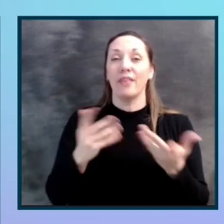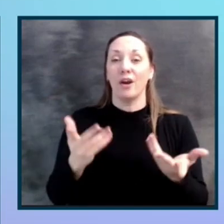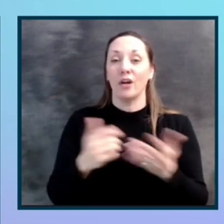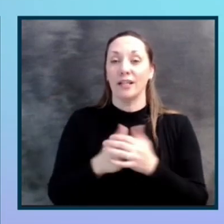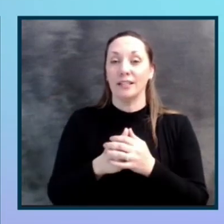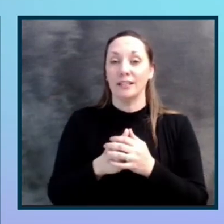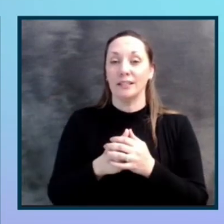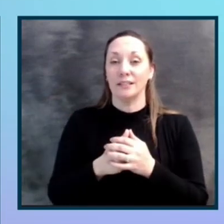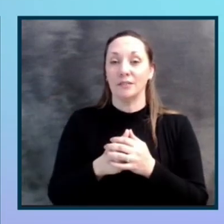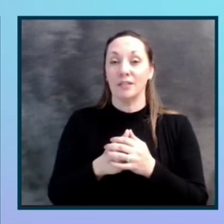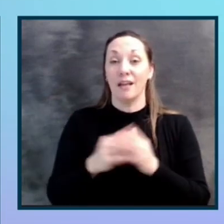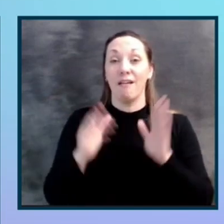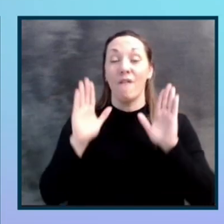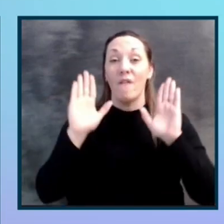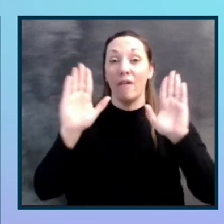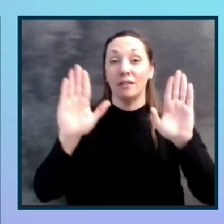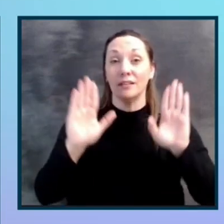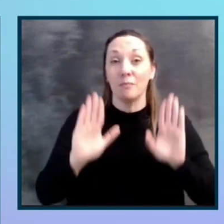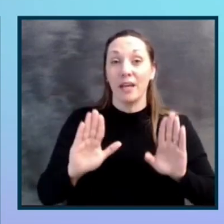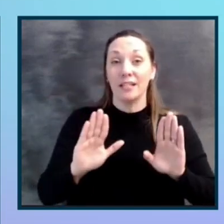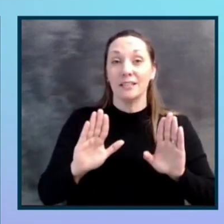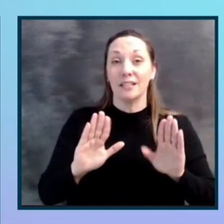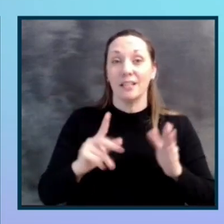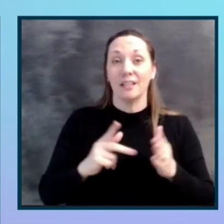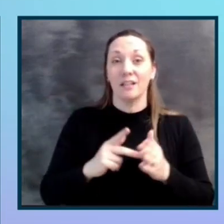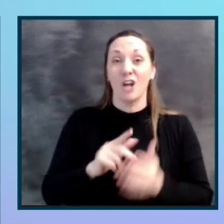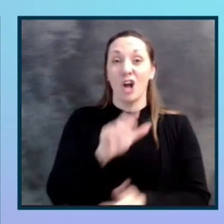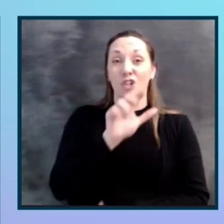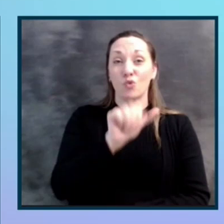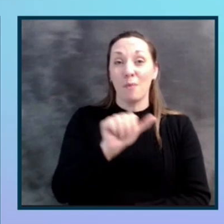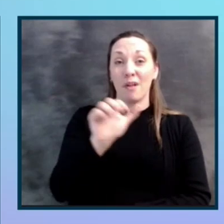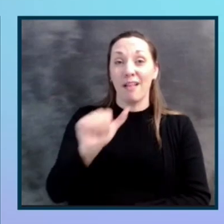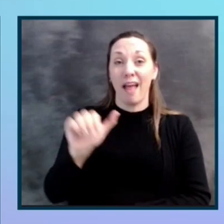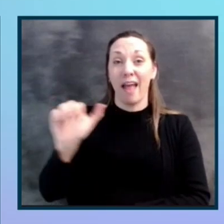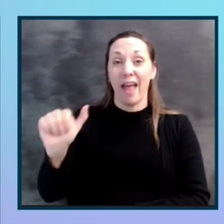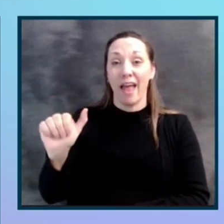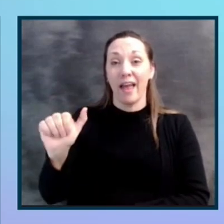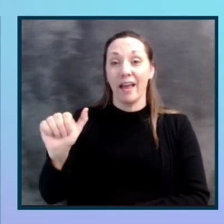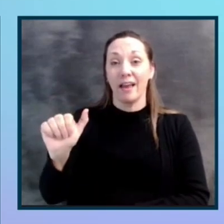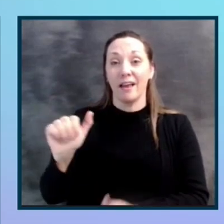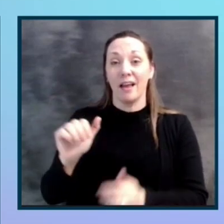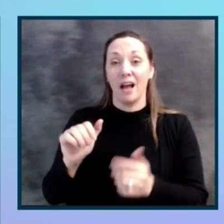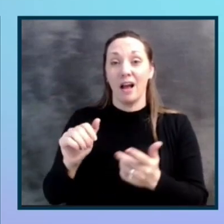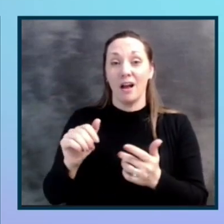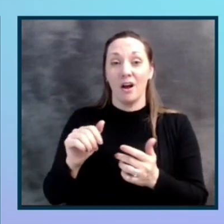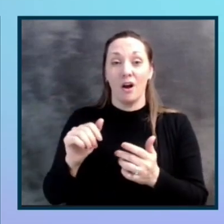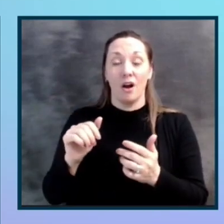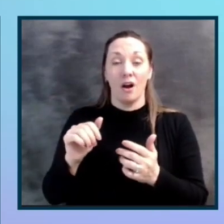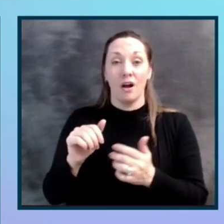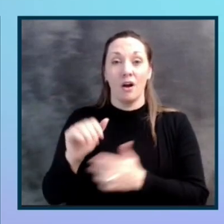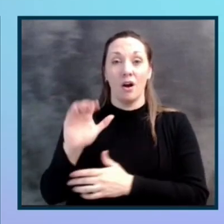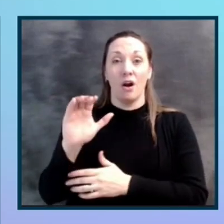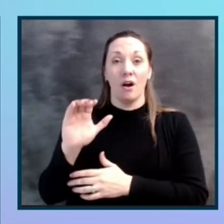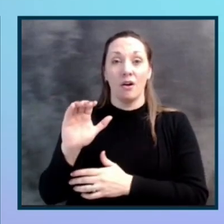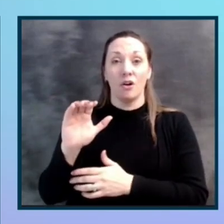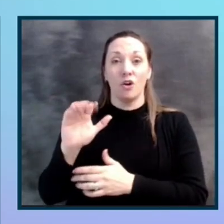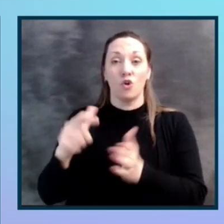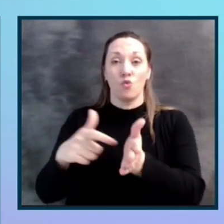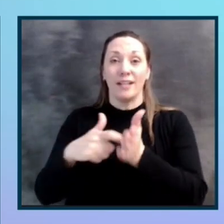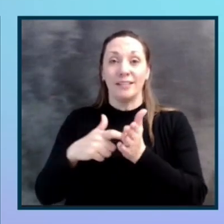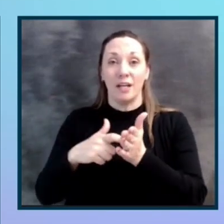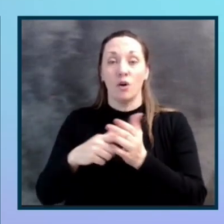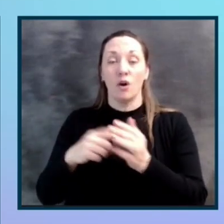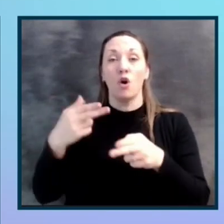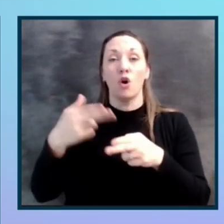an amazing AAA WCAG criterion called low or